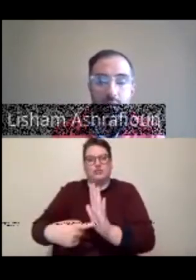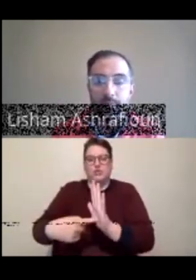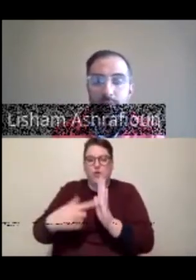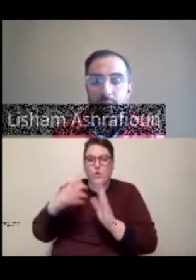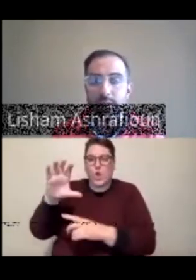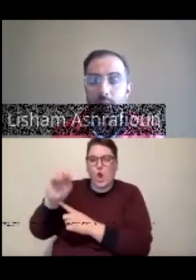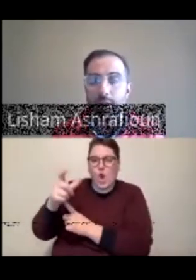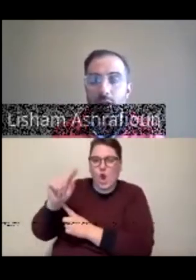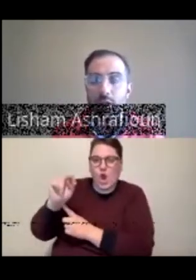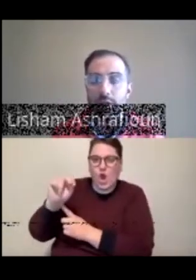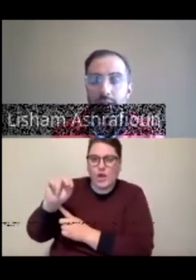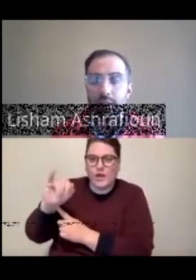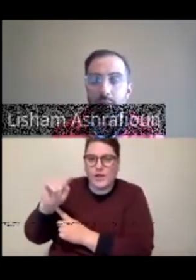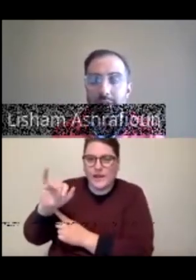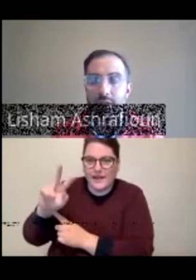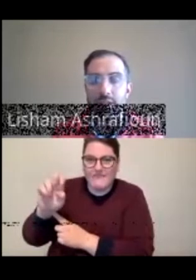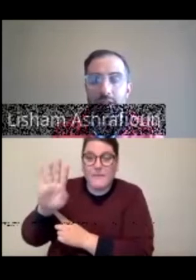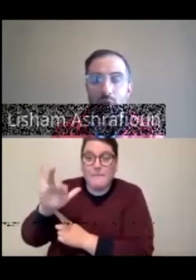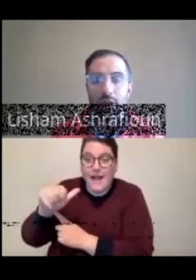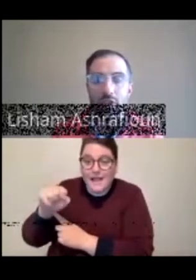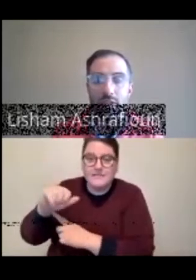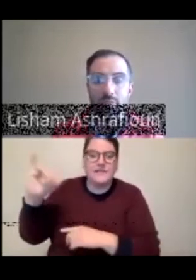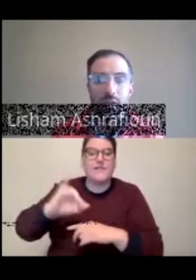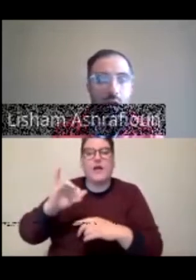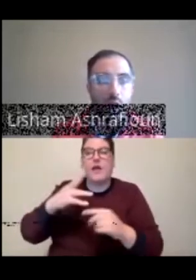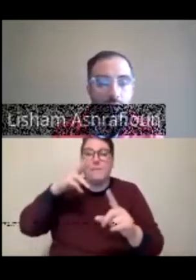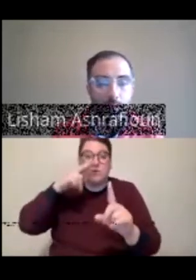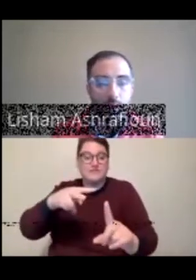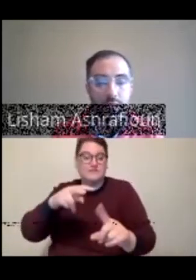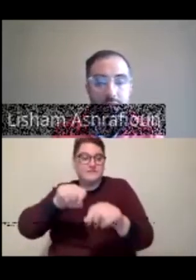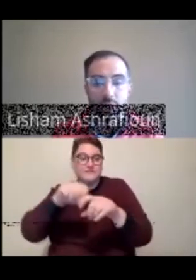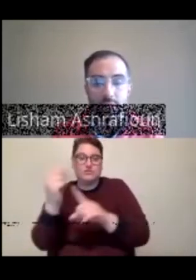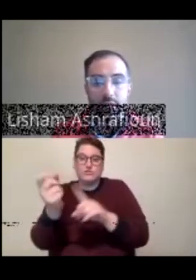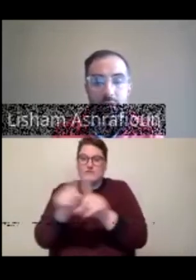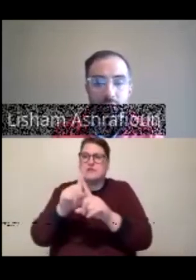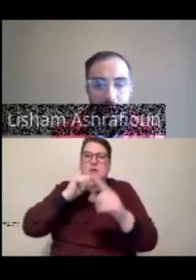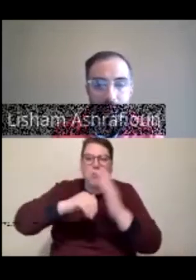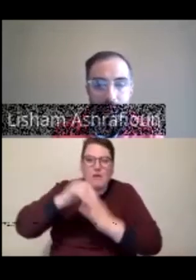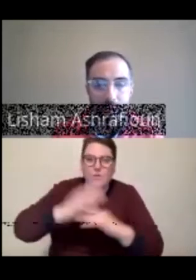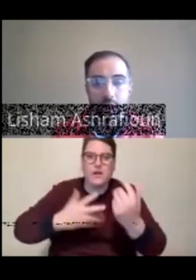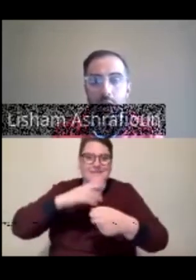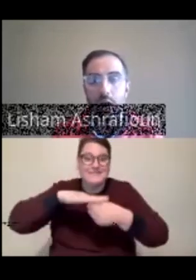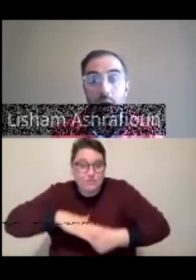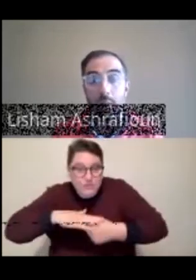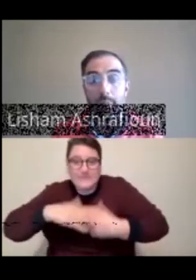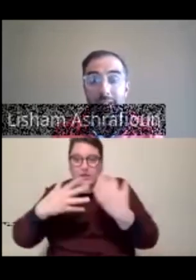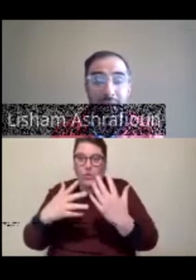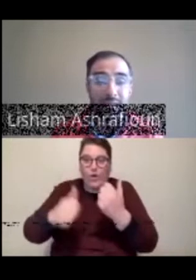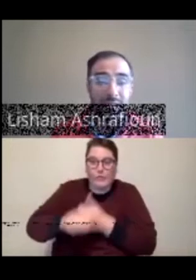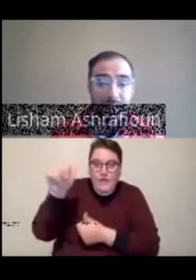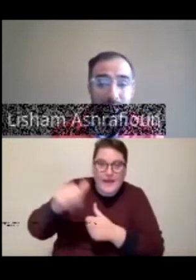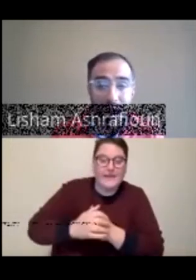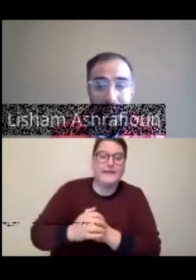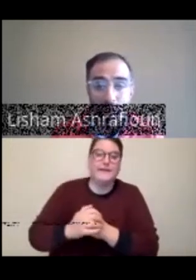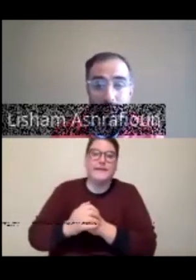biases. And these might include things like perceiving situations as being uncomfortable, distressing, or threatening. It might be